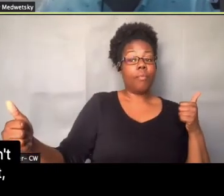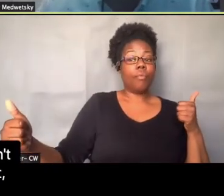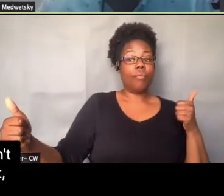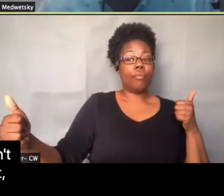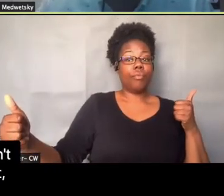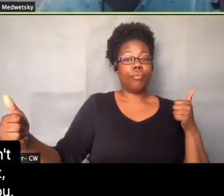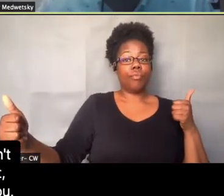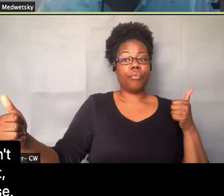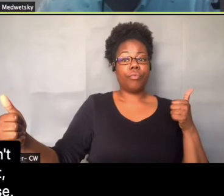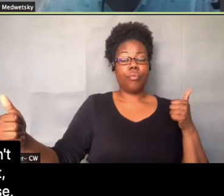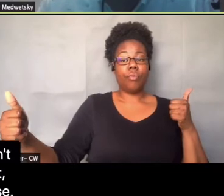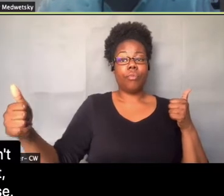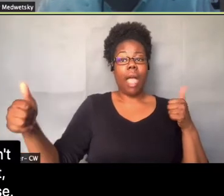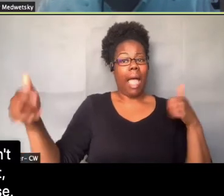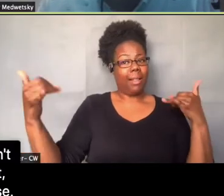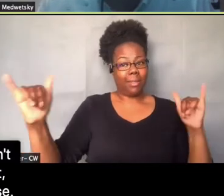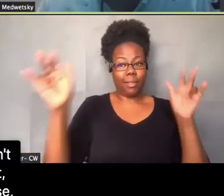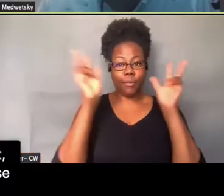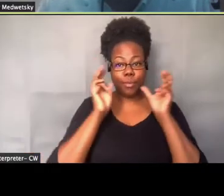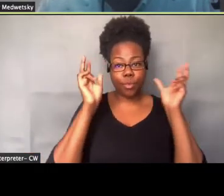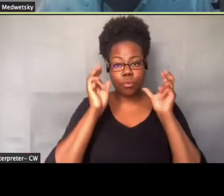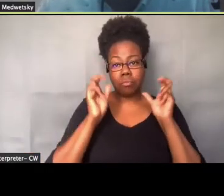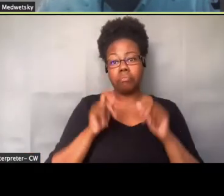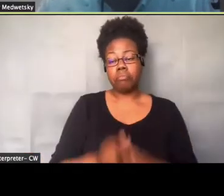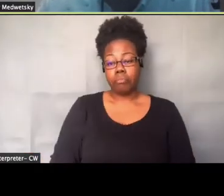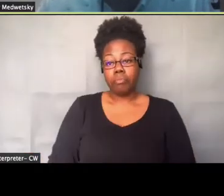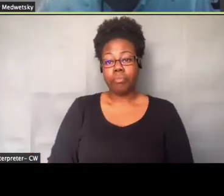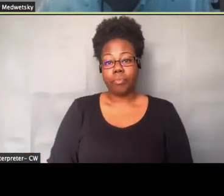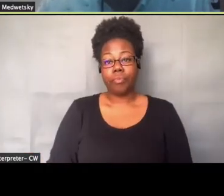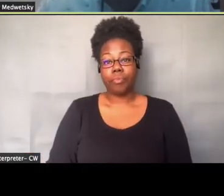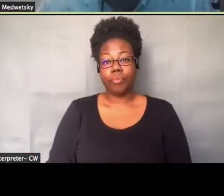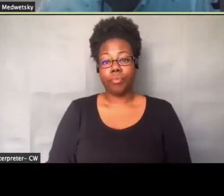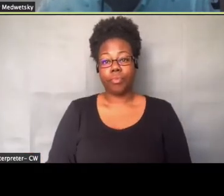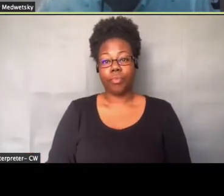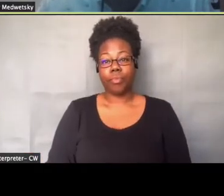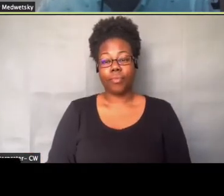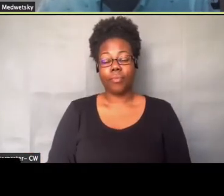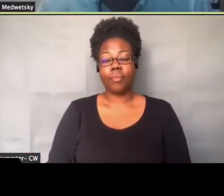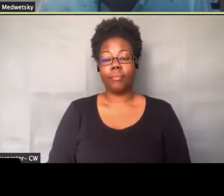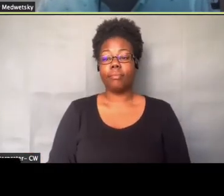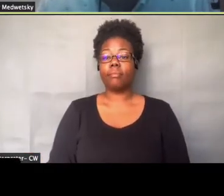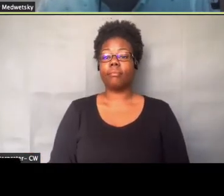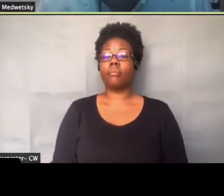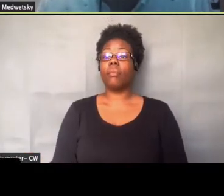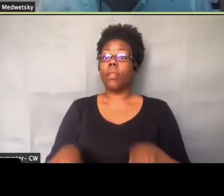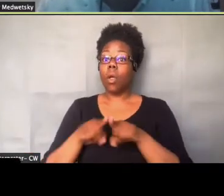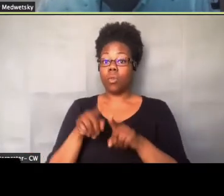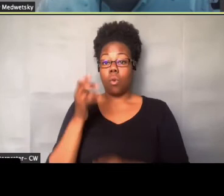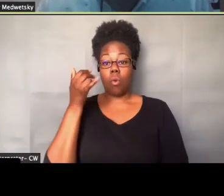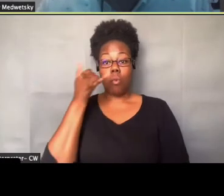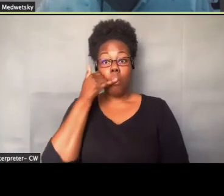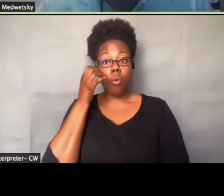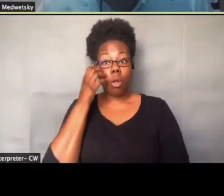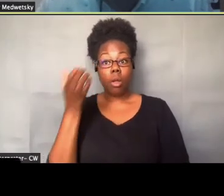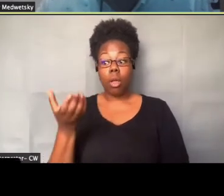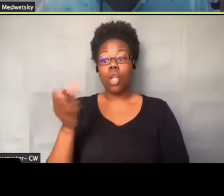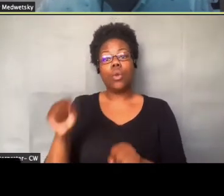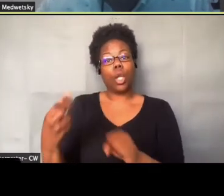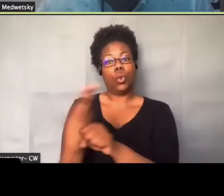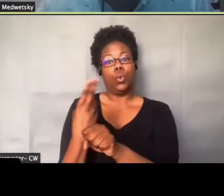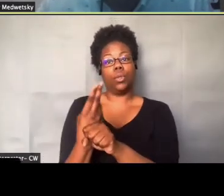whatever you want to use. You can also use a mobile device as an alerting system. So there are apps to pick